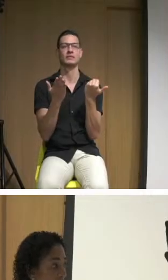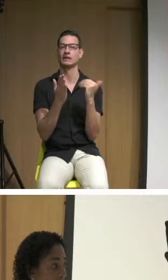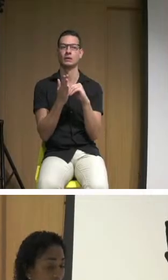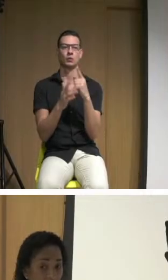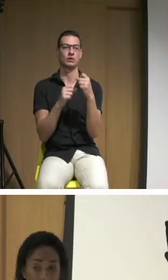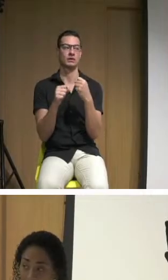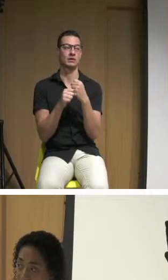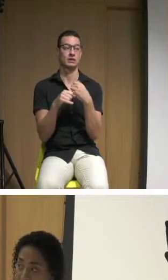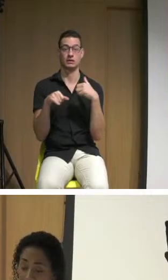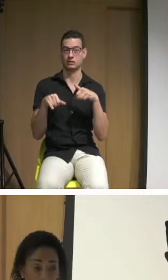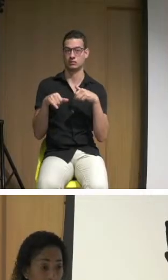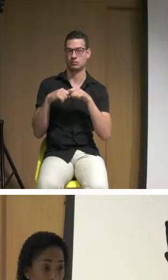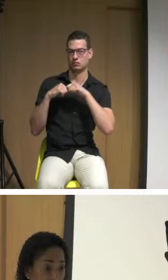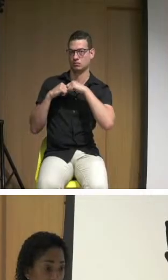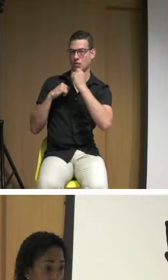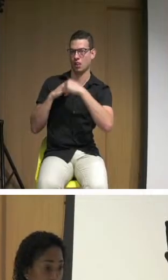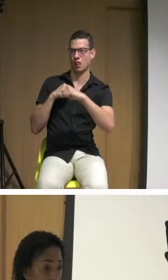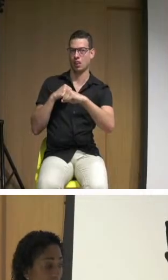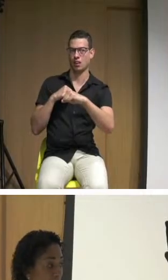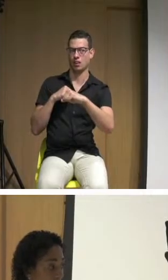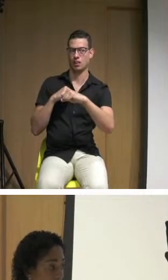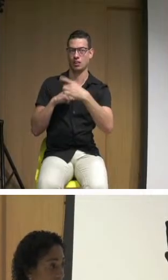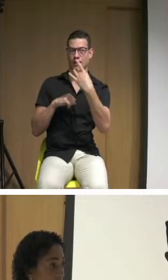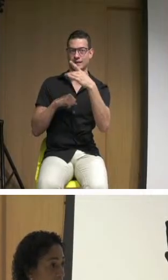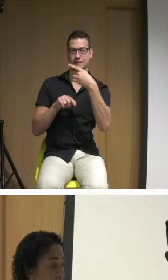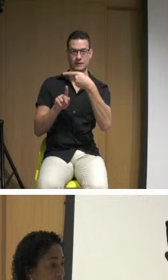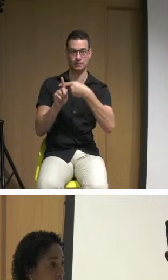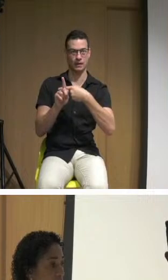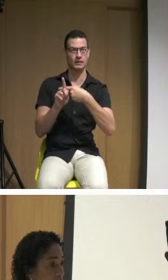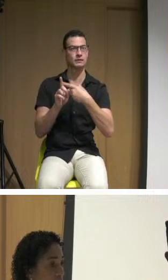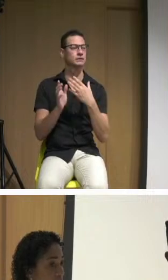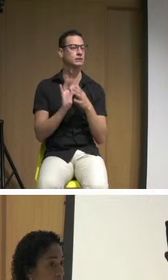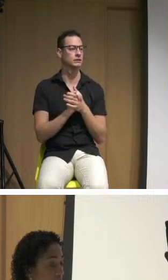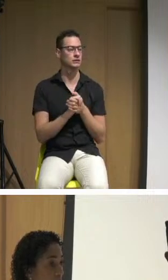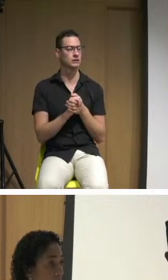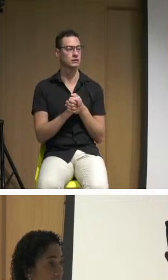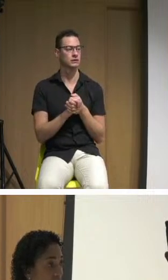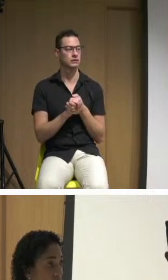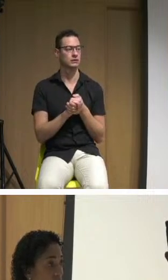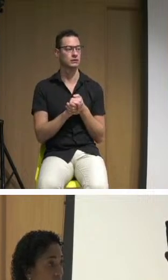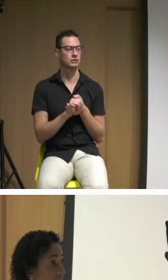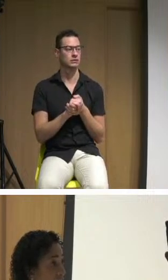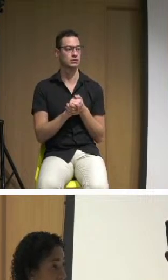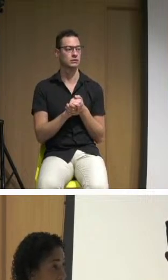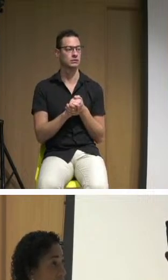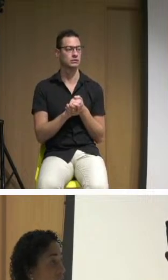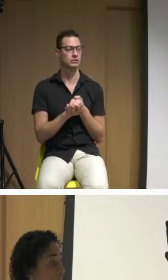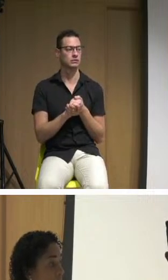been extended by a period of, I guess, 18 months. I just